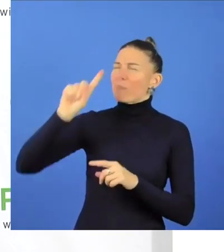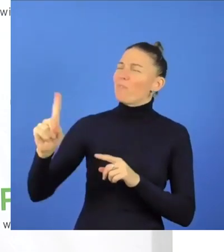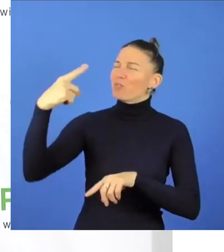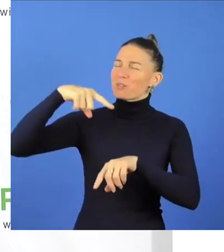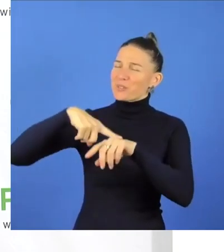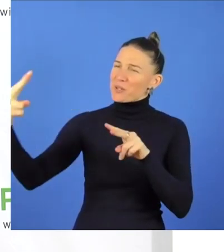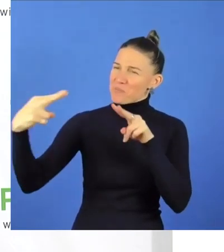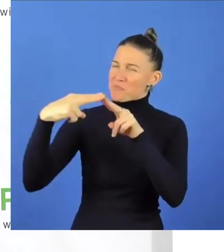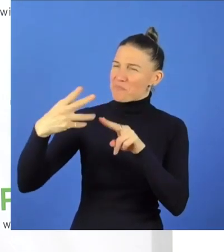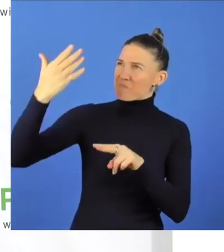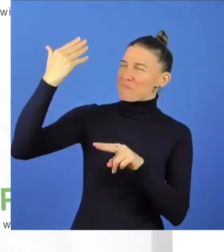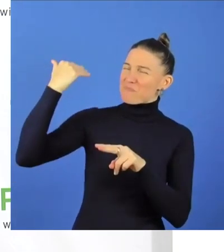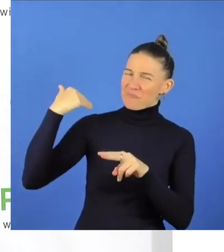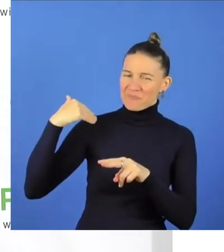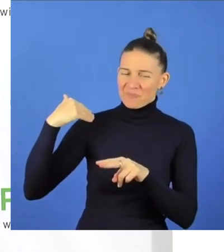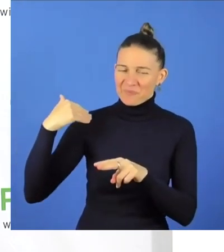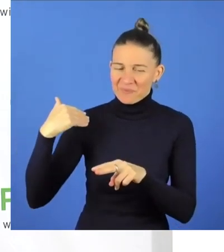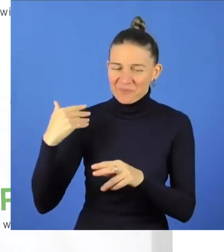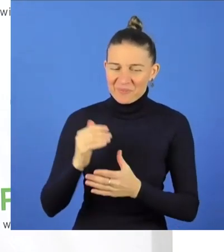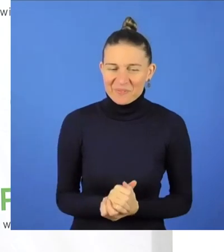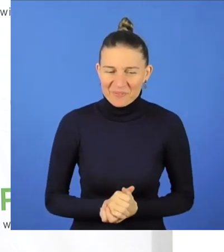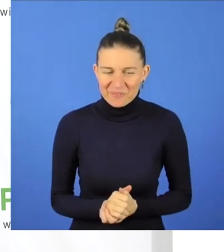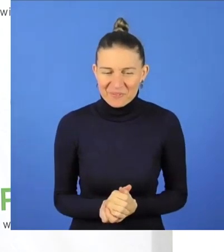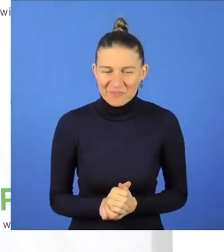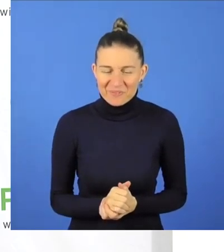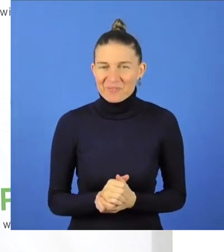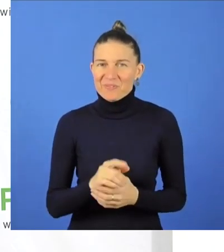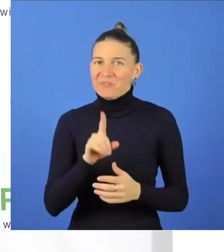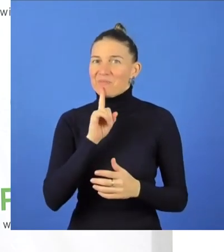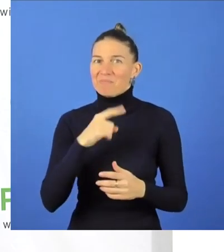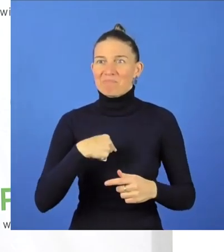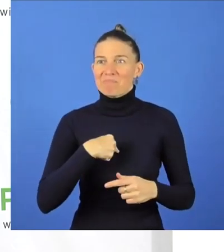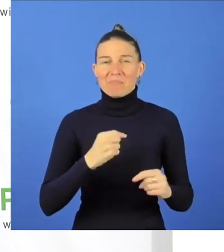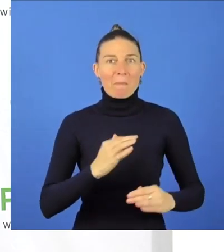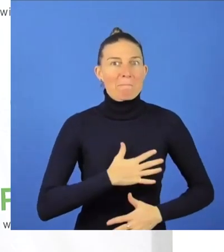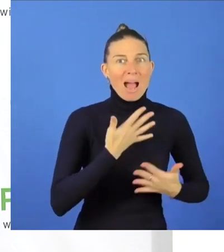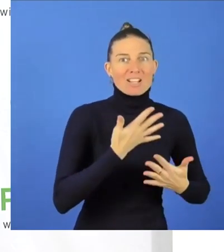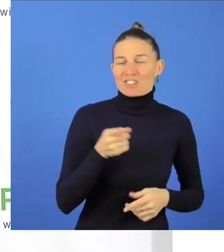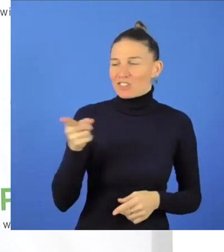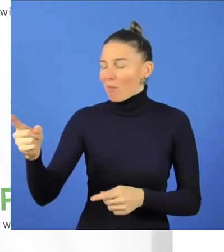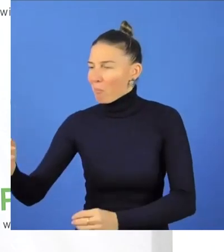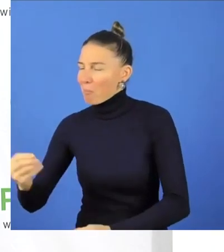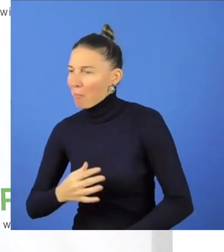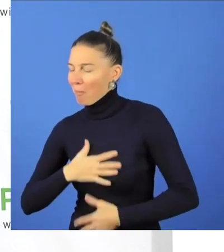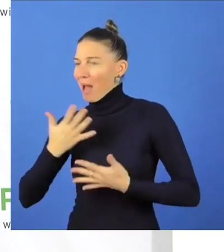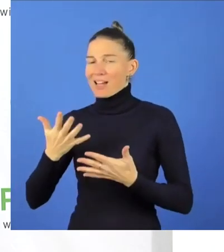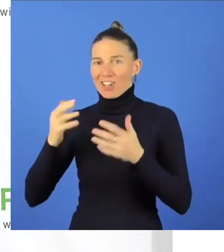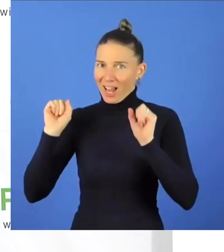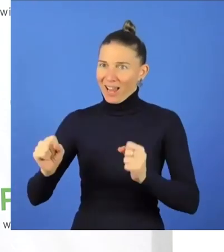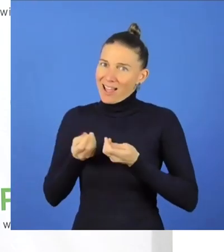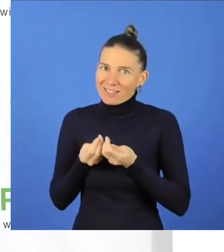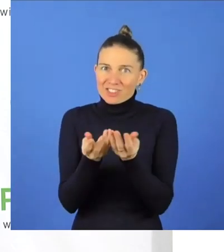to share our passion for accessible gaming with the world. And I remember, and you remember, I guess,